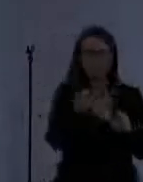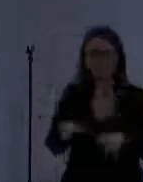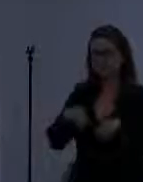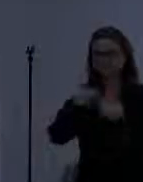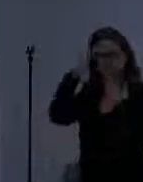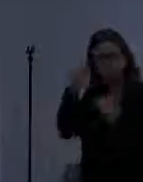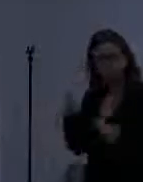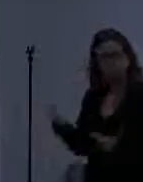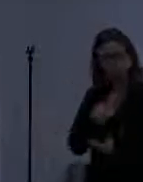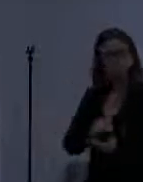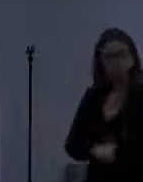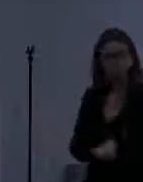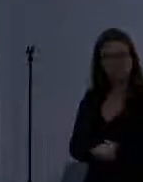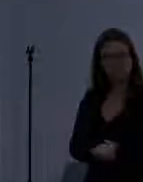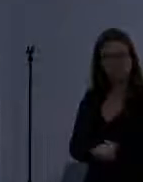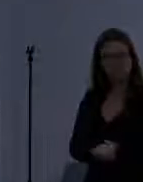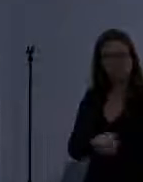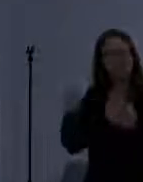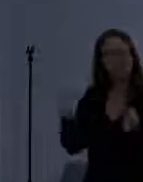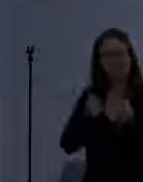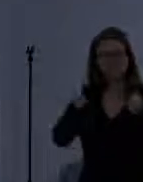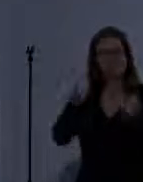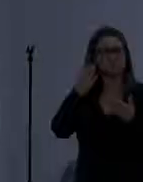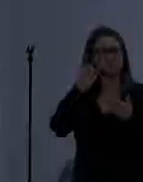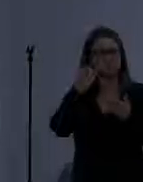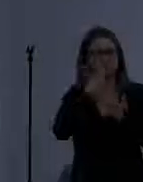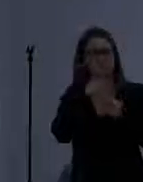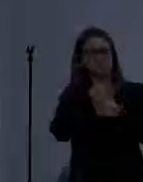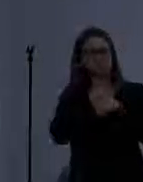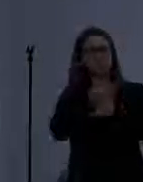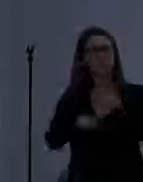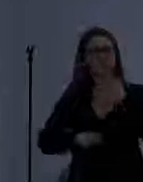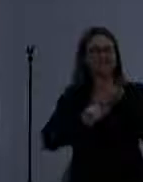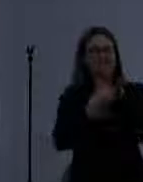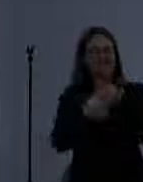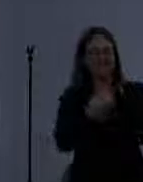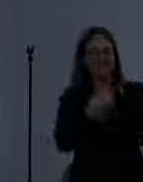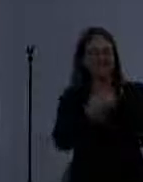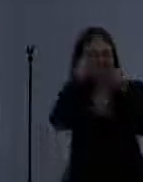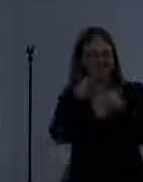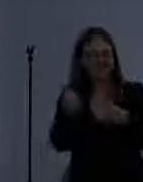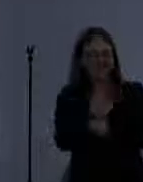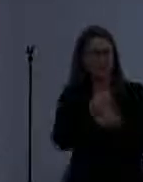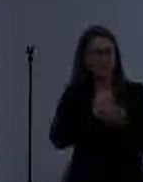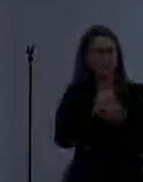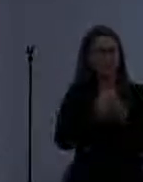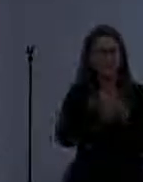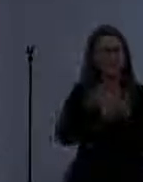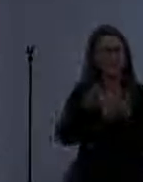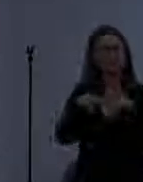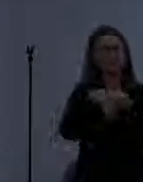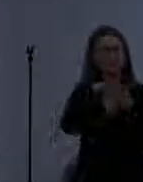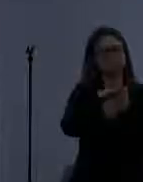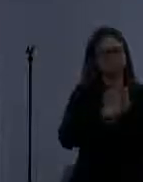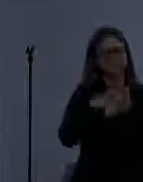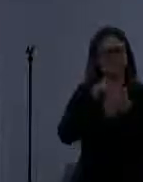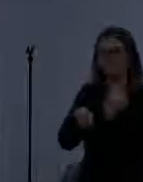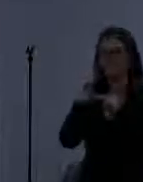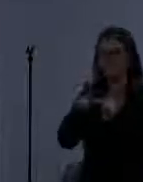And so there really is a strong emphasis on supported decision making, if you've heard that term before, in the way that the Code of Conduct is